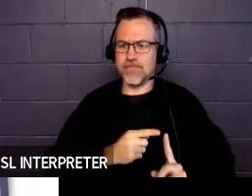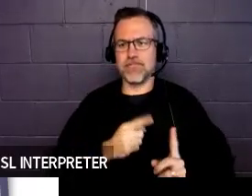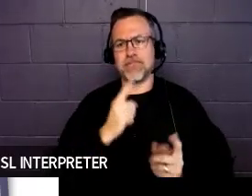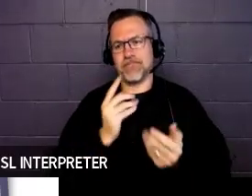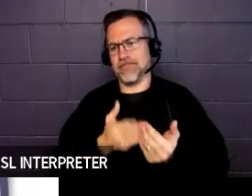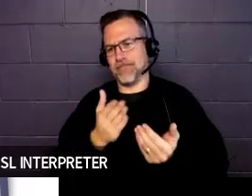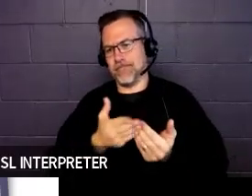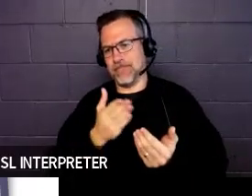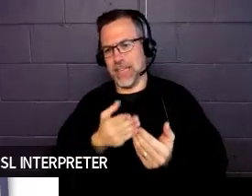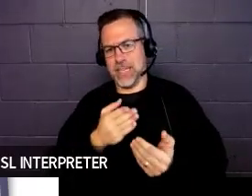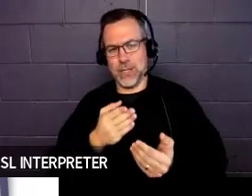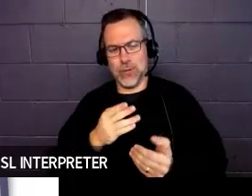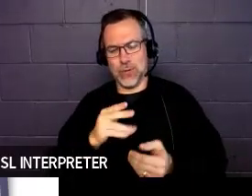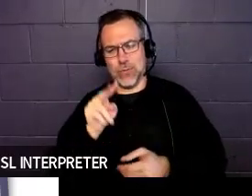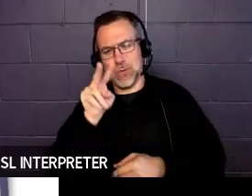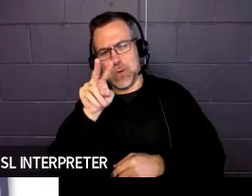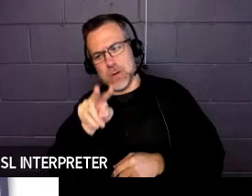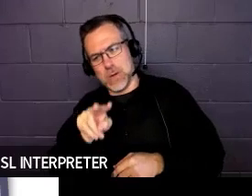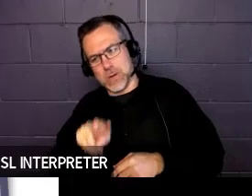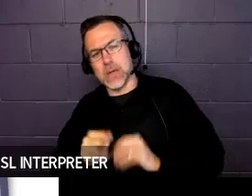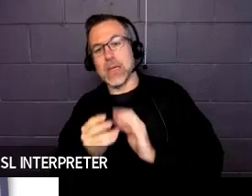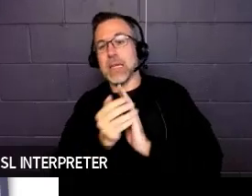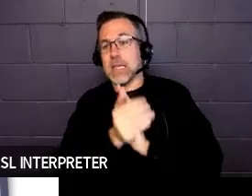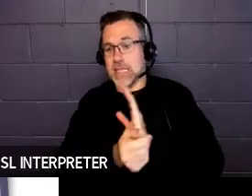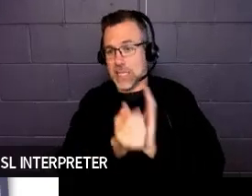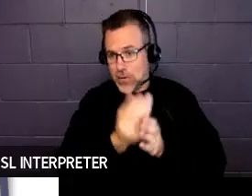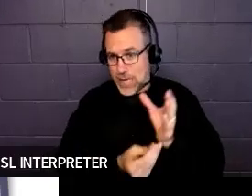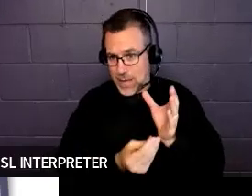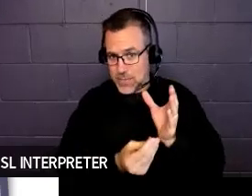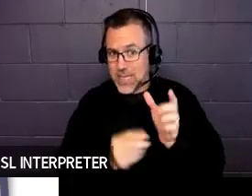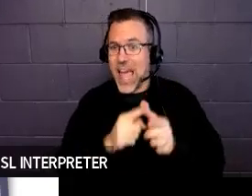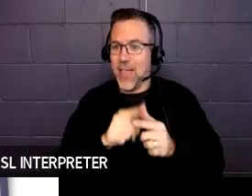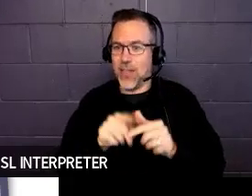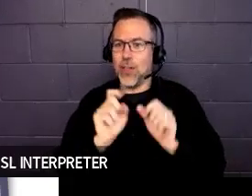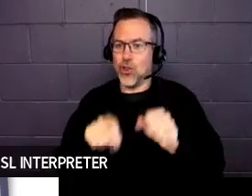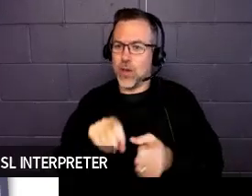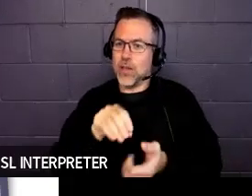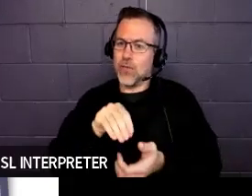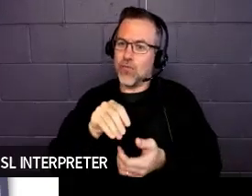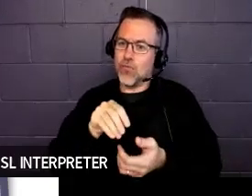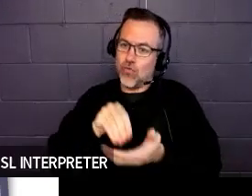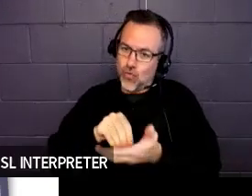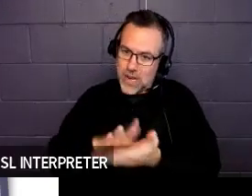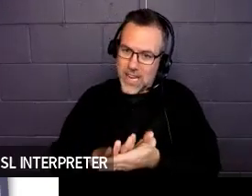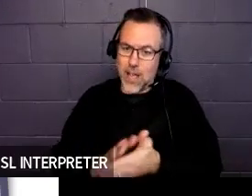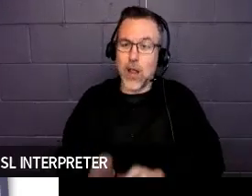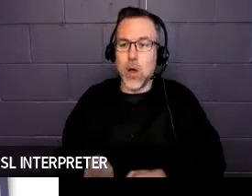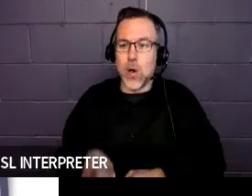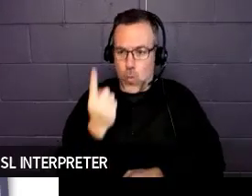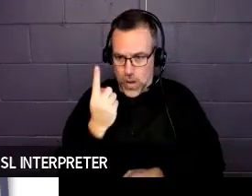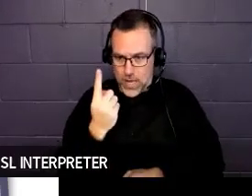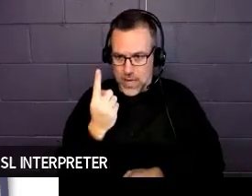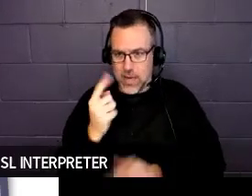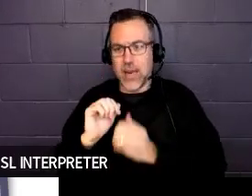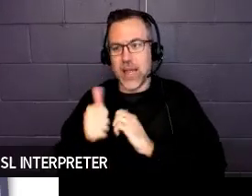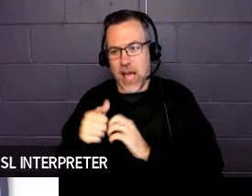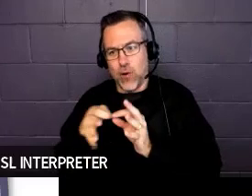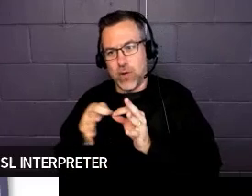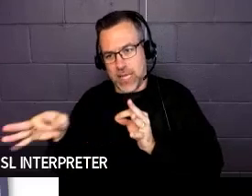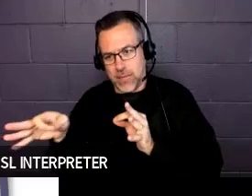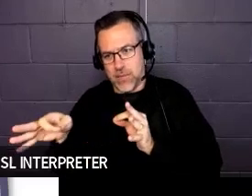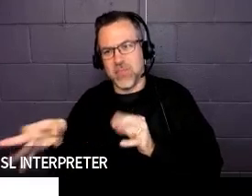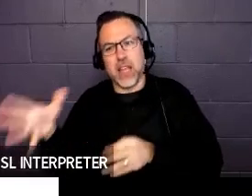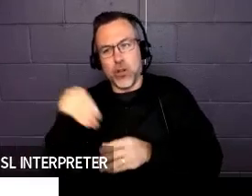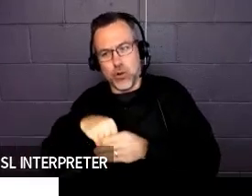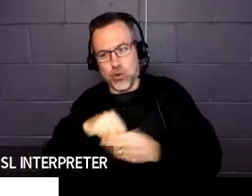those skill gaps. And you can write one how statement that encompasses all of those skill gap areas.